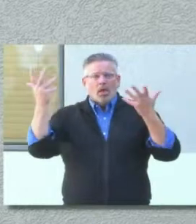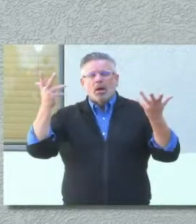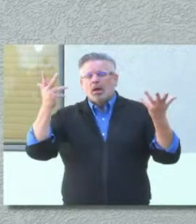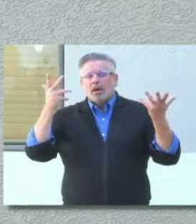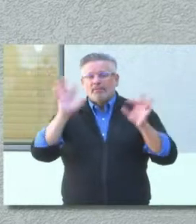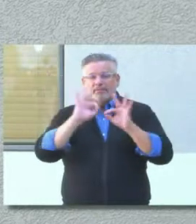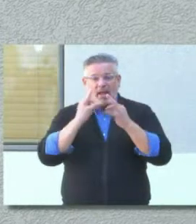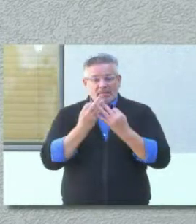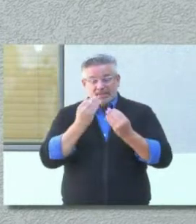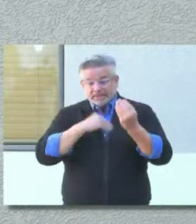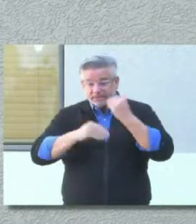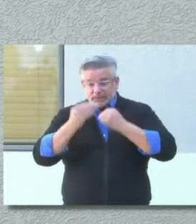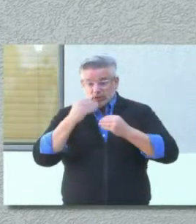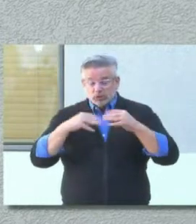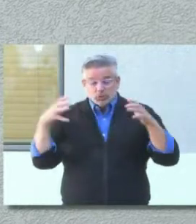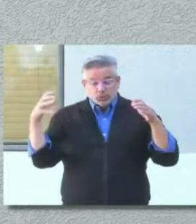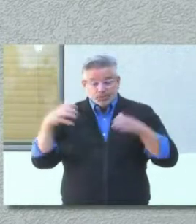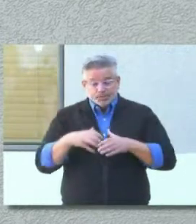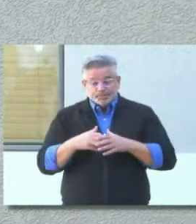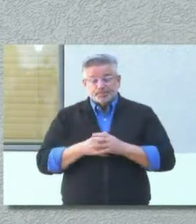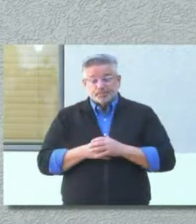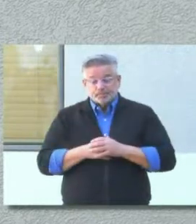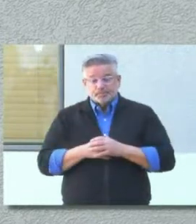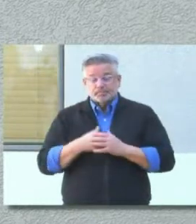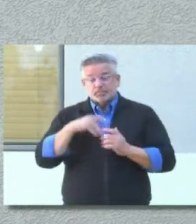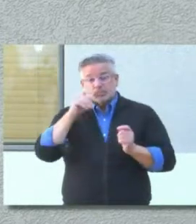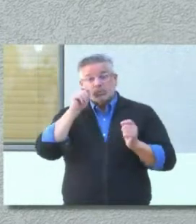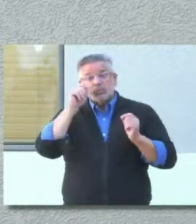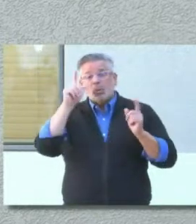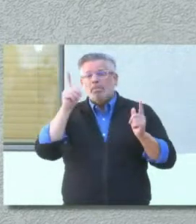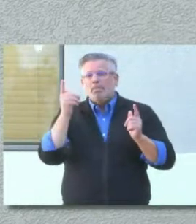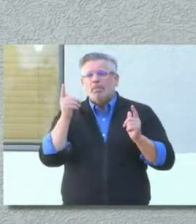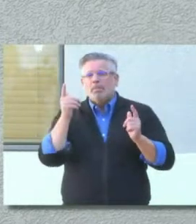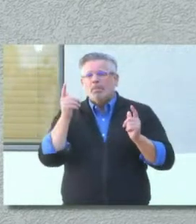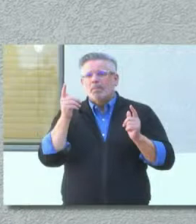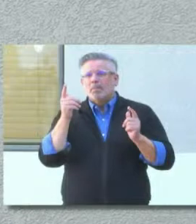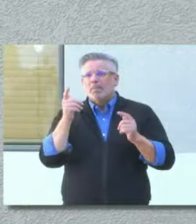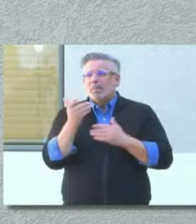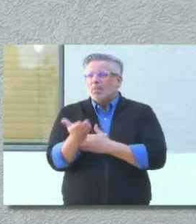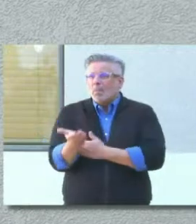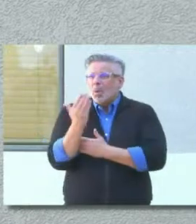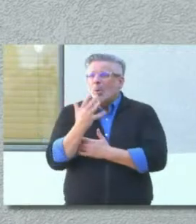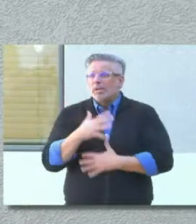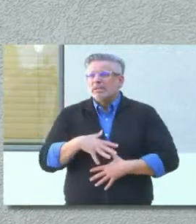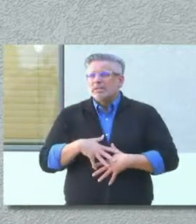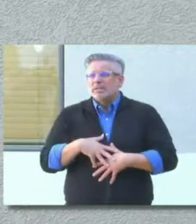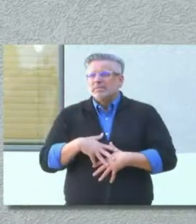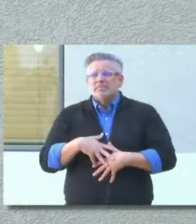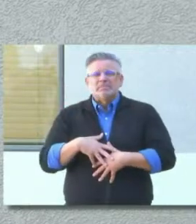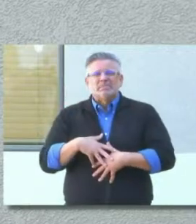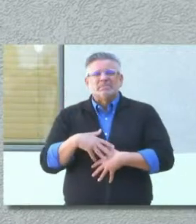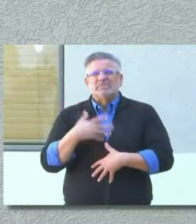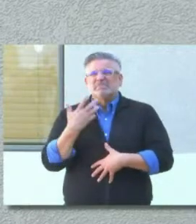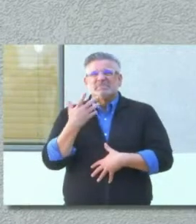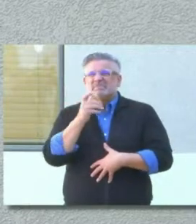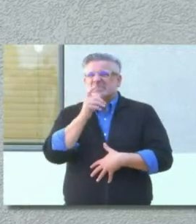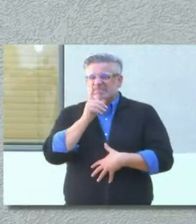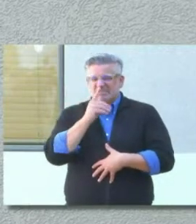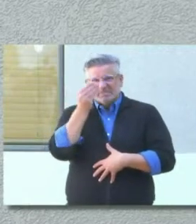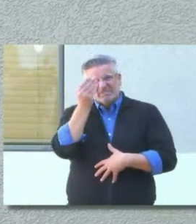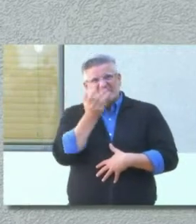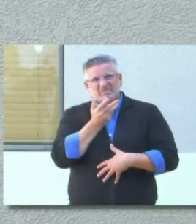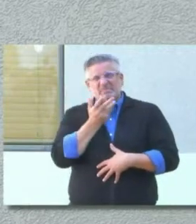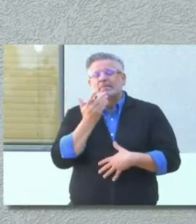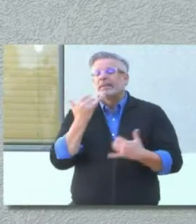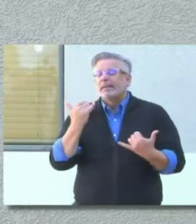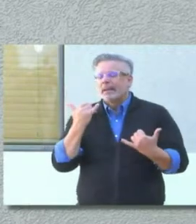a family dinner where I woke up the next morning with a pit in my stomach, I think they were telling me something.